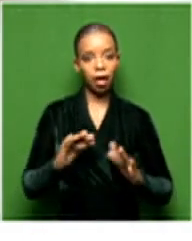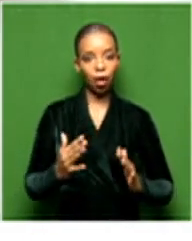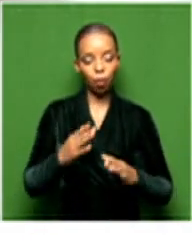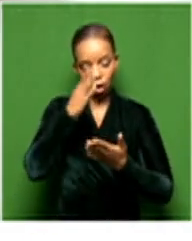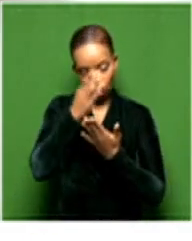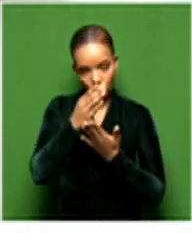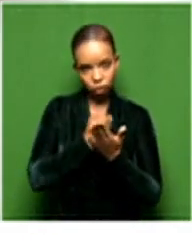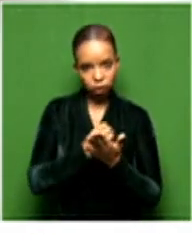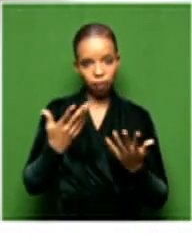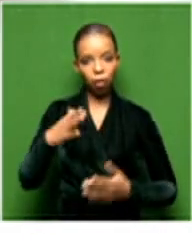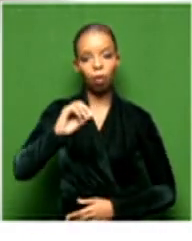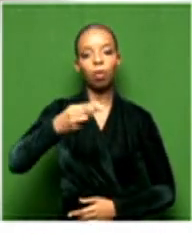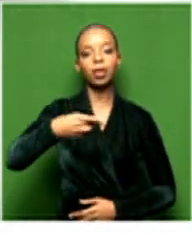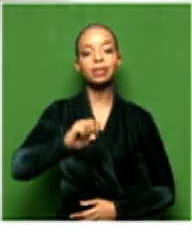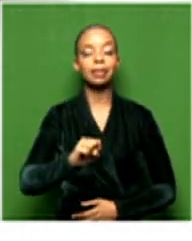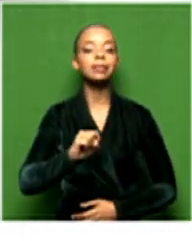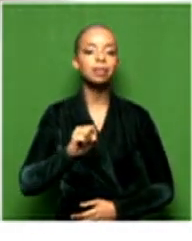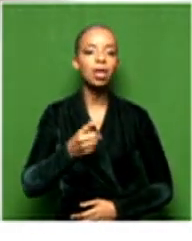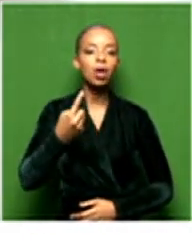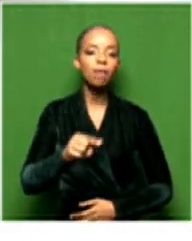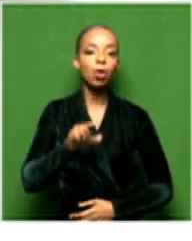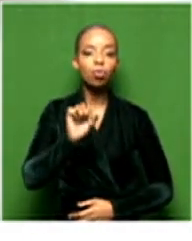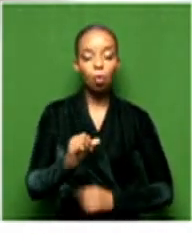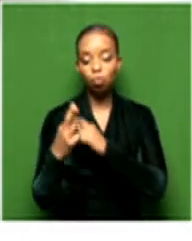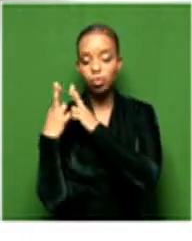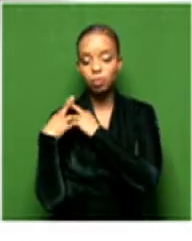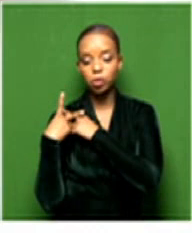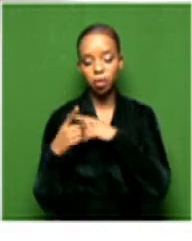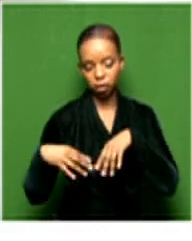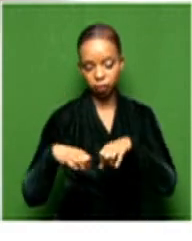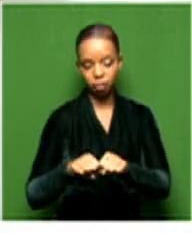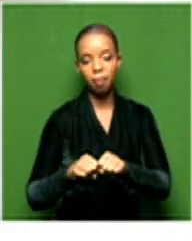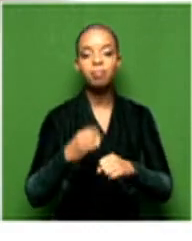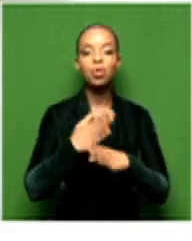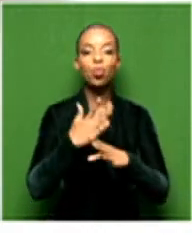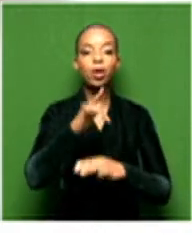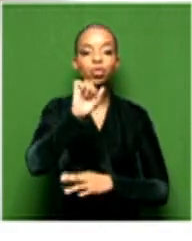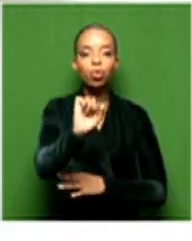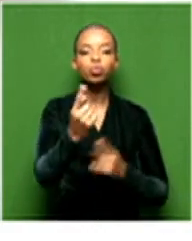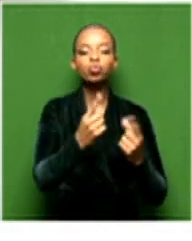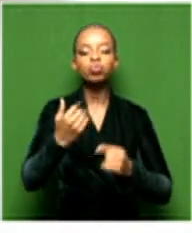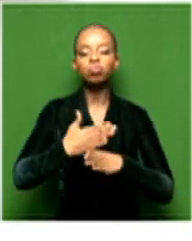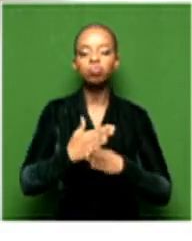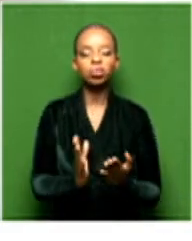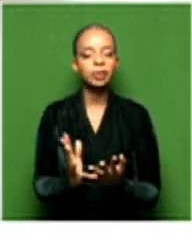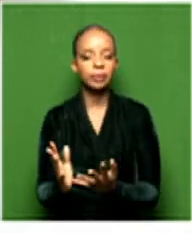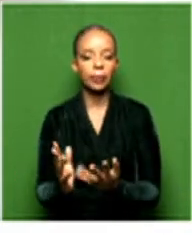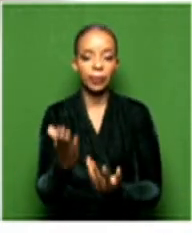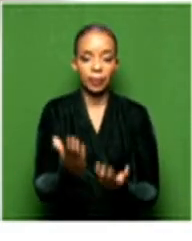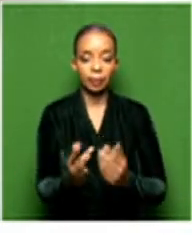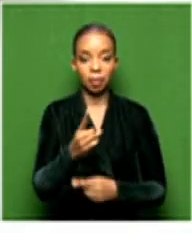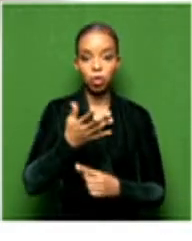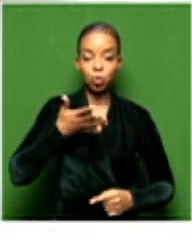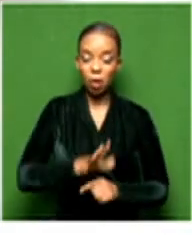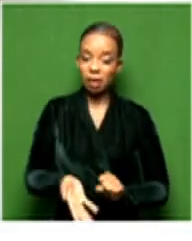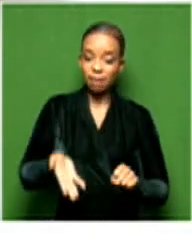then take on additional responsibilities in your place of work by performing a function like this. Should you want to make a full-blown